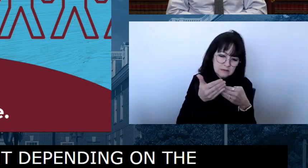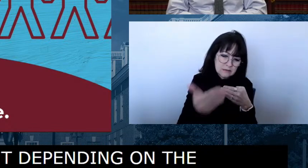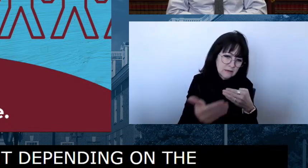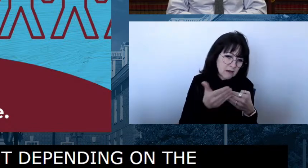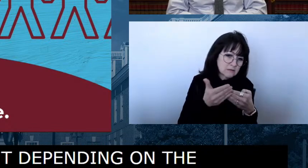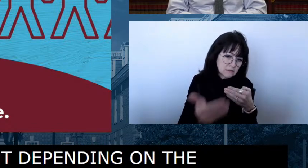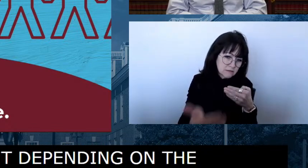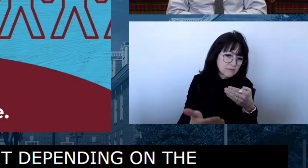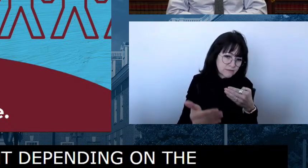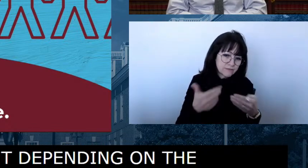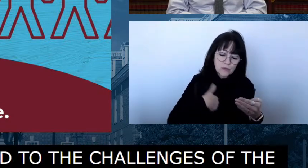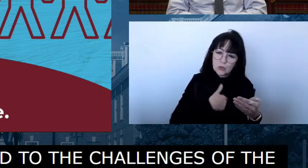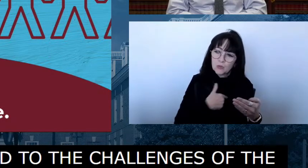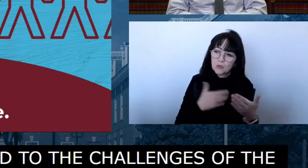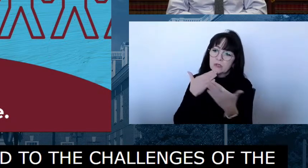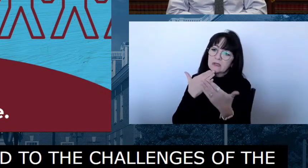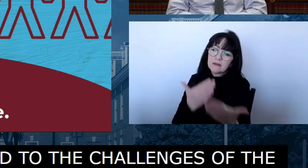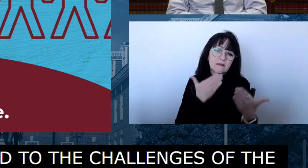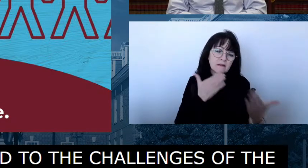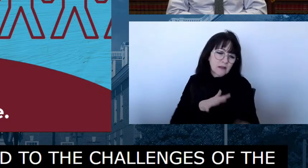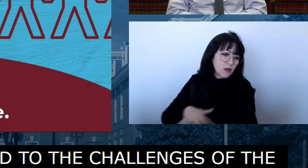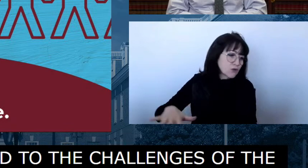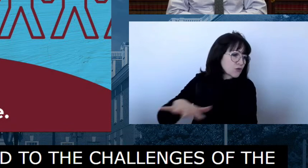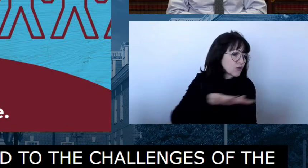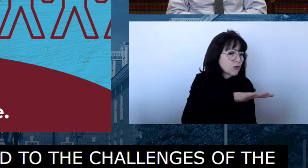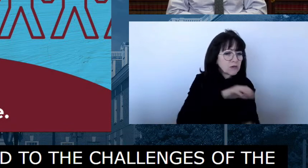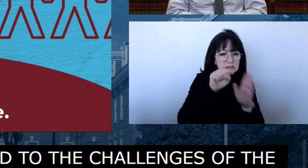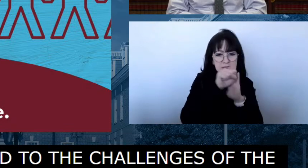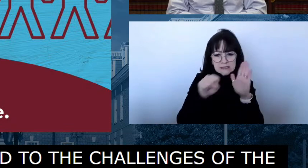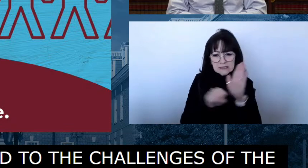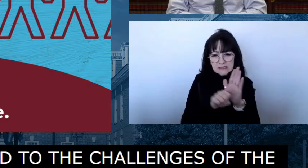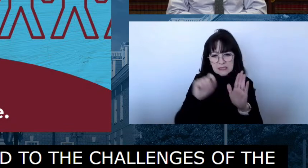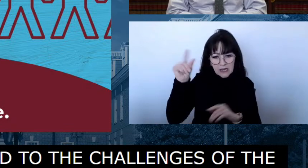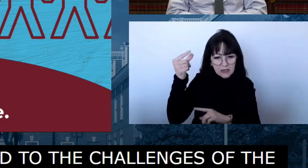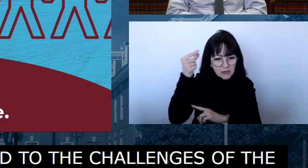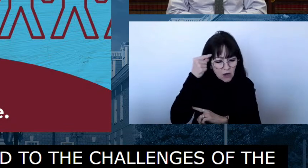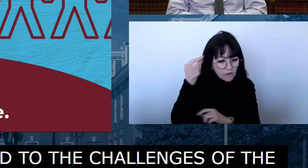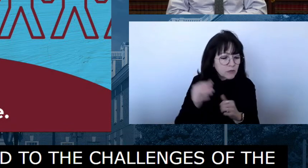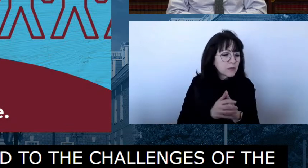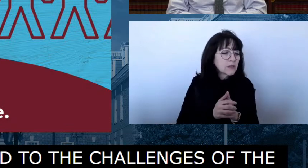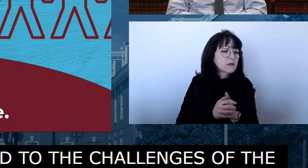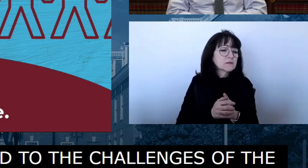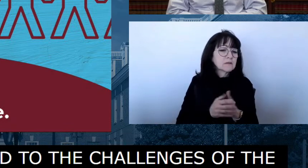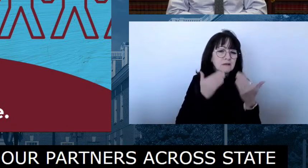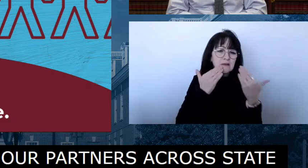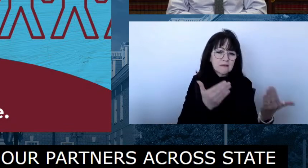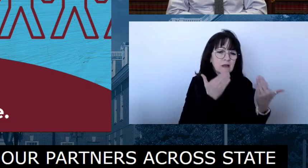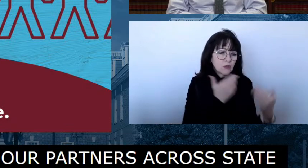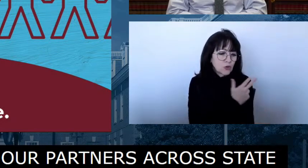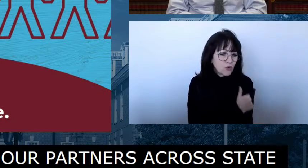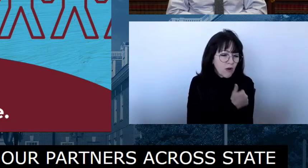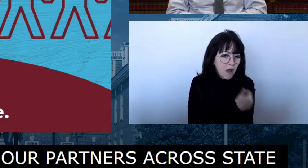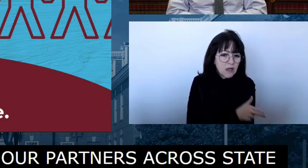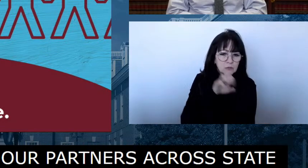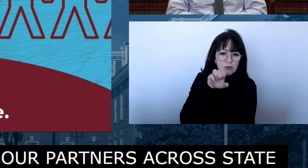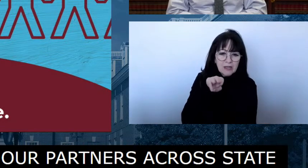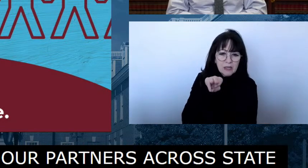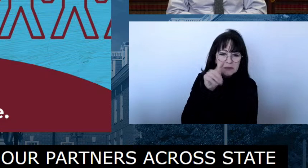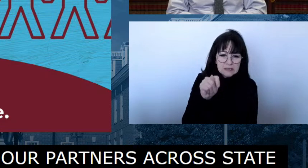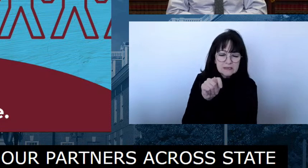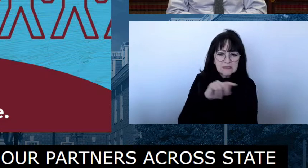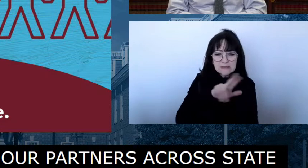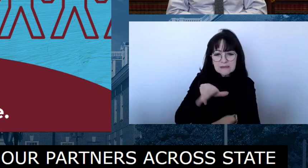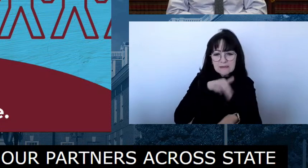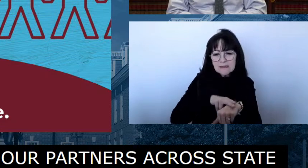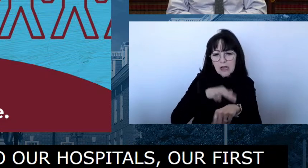partners across state government. Thank you to our hospitals, our first responders, our EMTs, our National Guards, men and